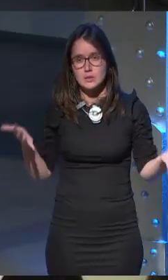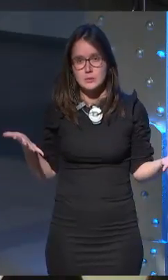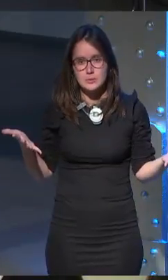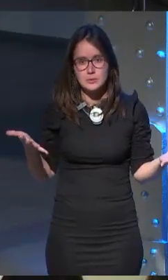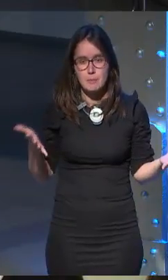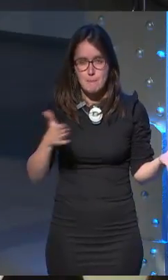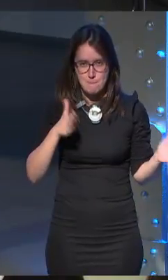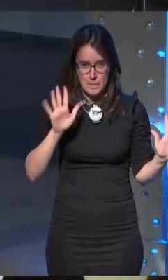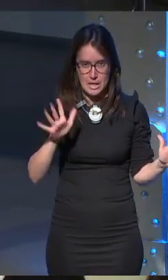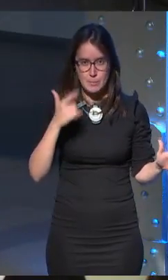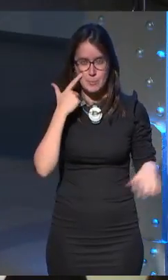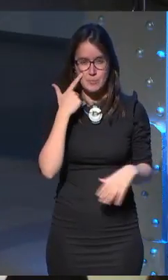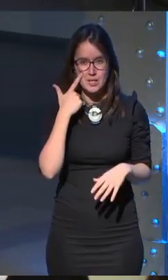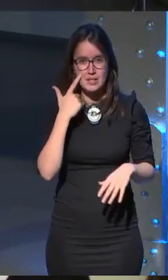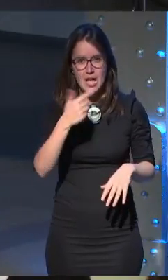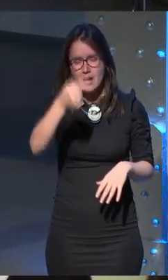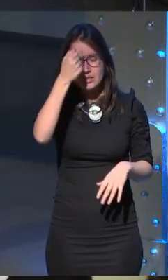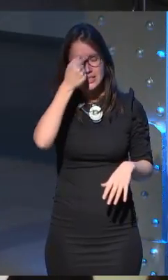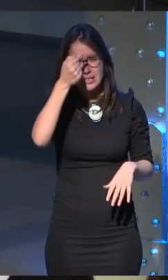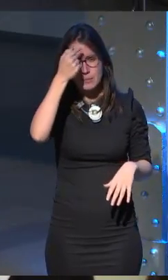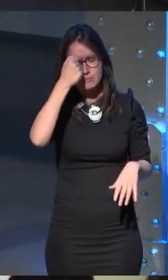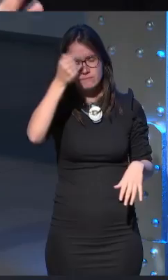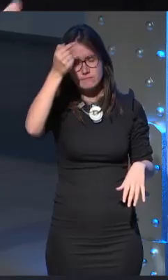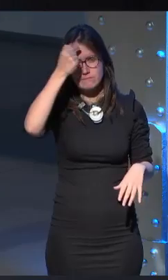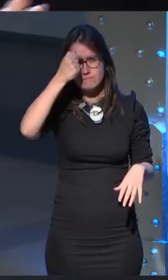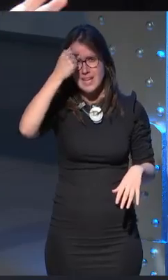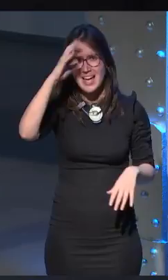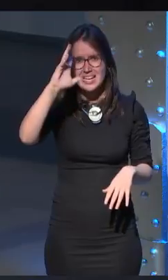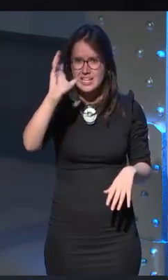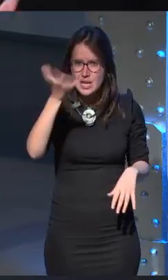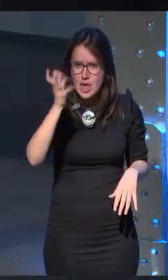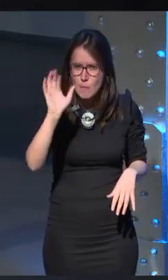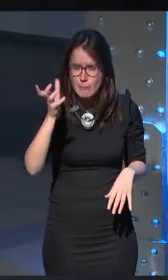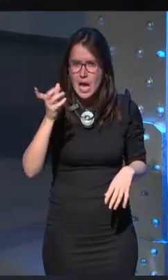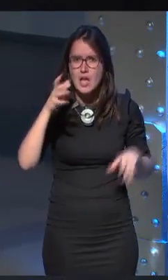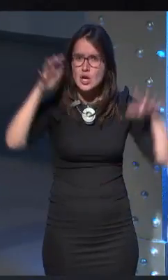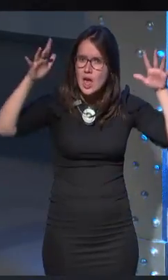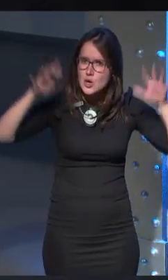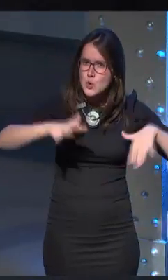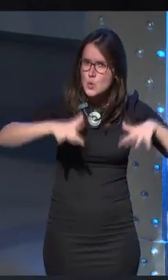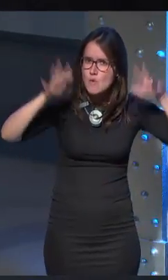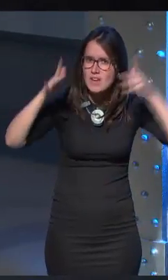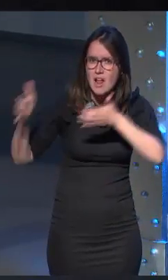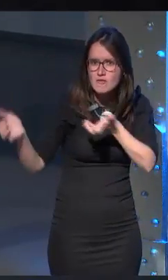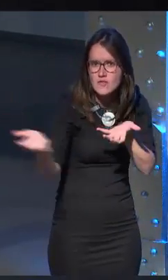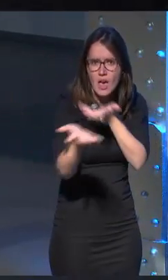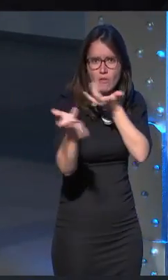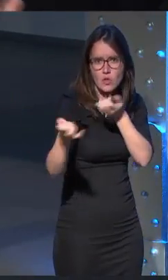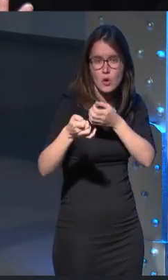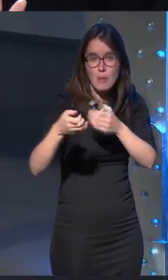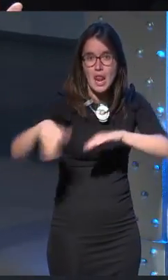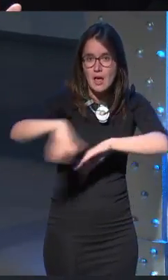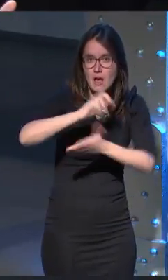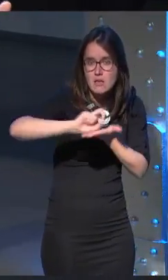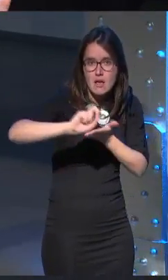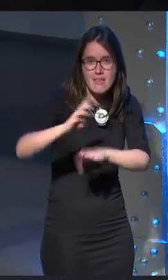the weather, nature, sun, rain, wind. You can't go outside, you don't walk around in the grass. So